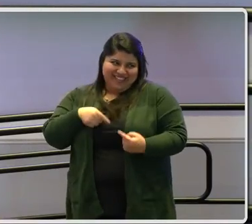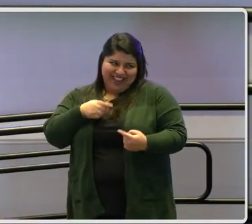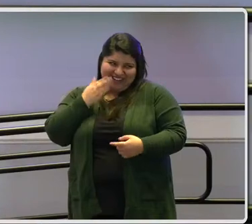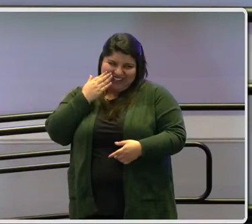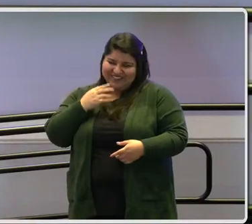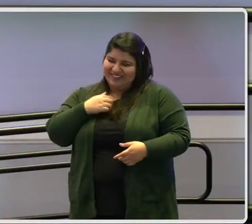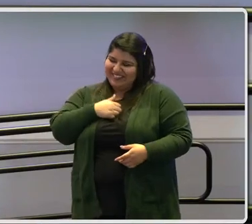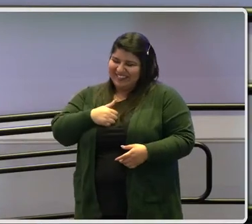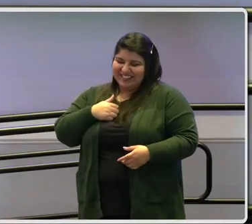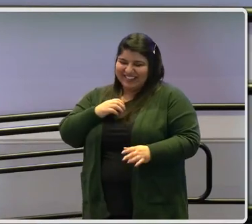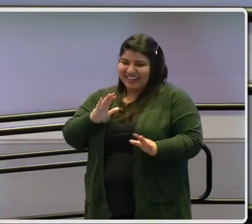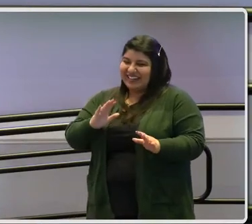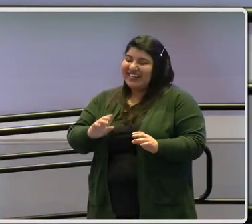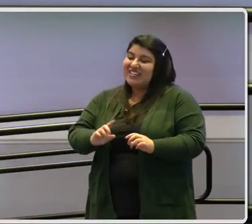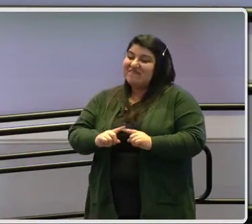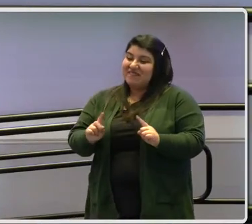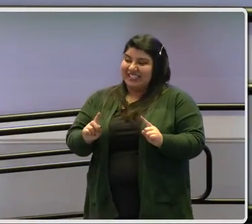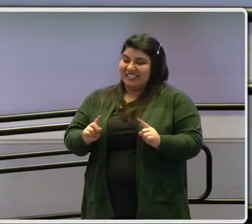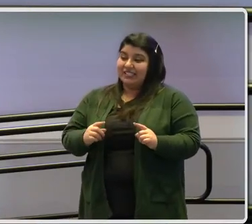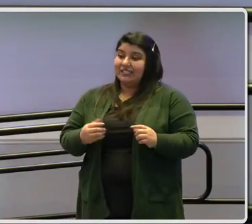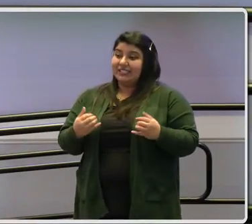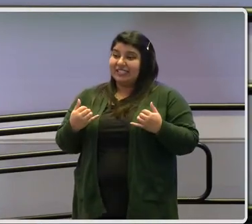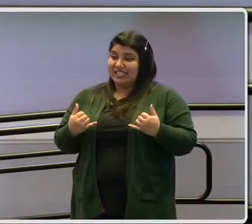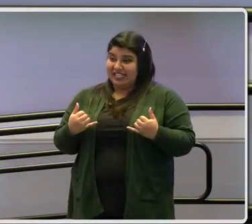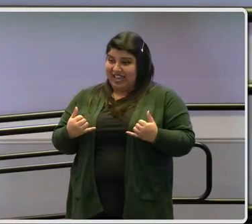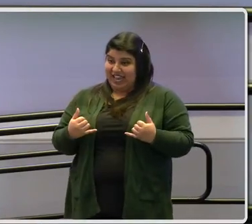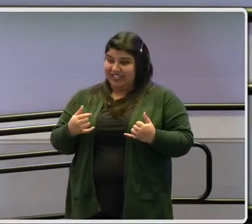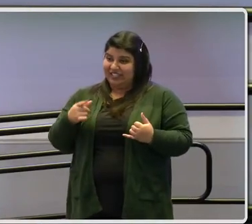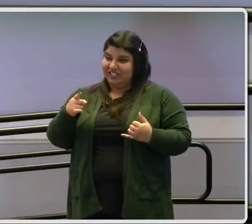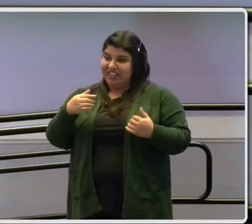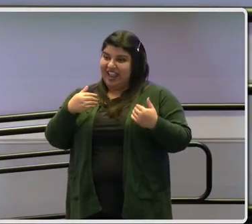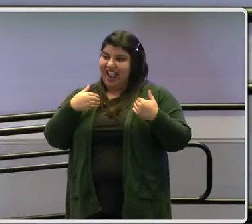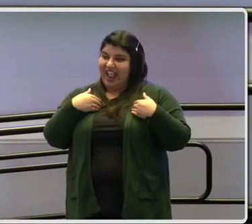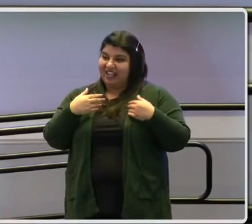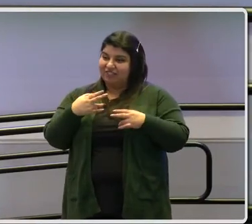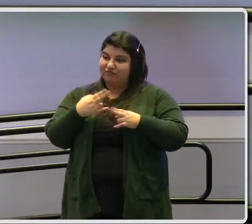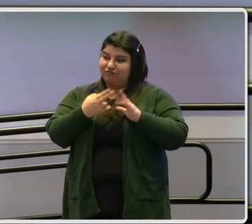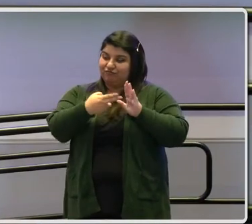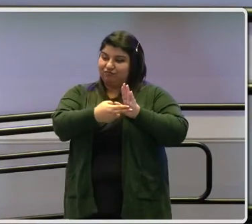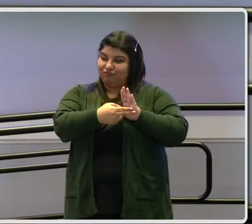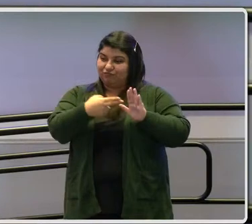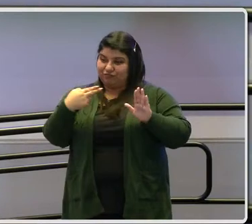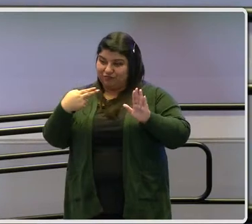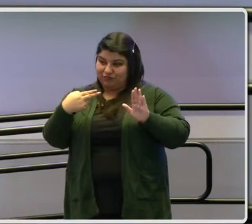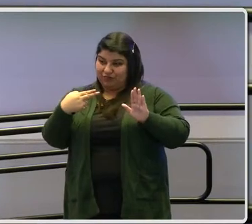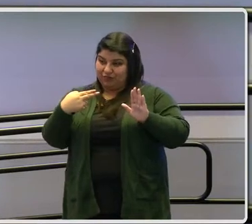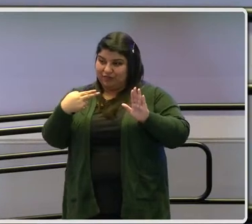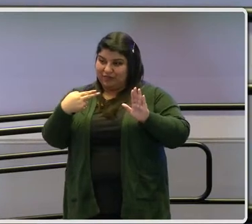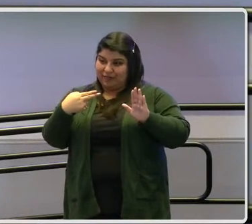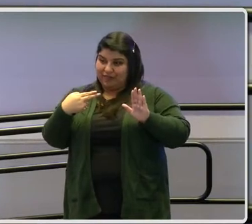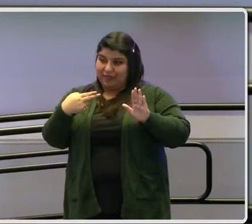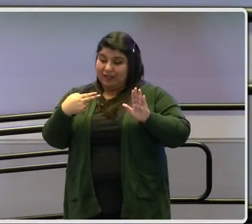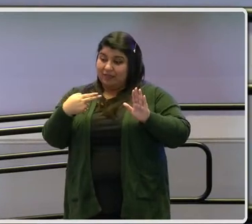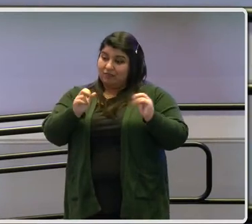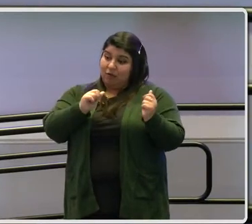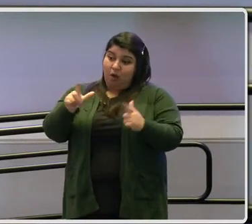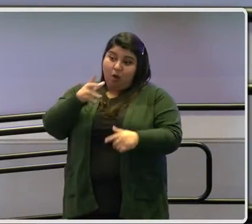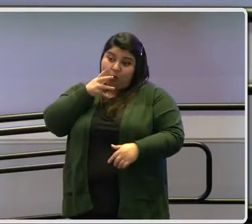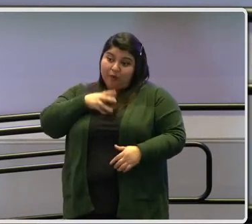correctly. Today, she holds a title held by fewer than 90 other Mt SAC